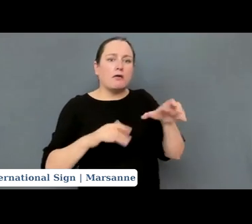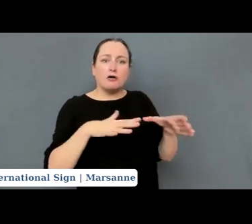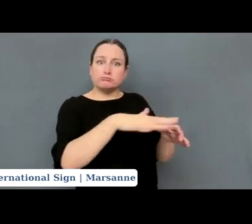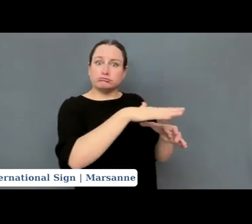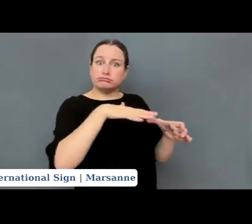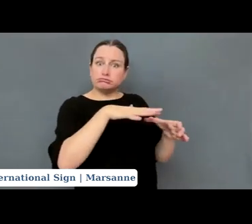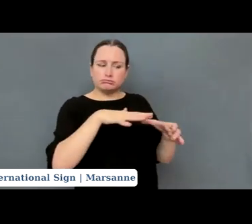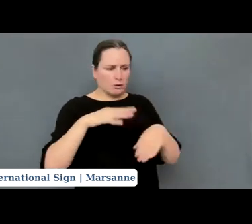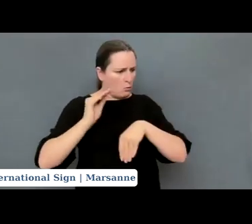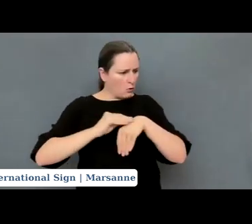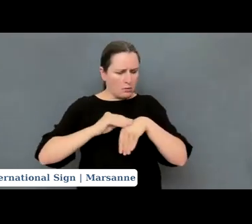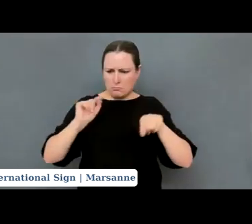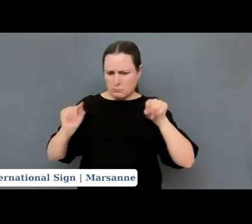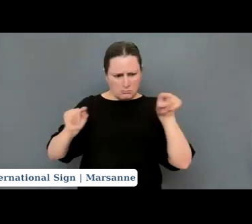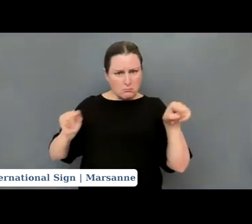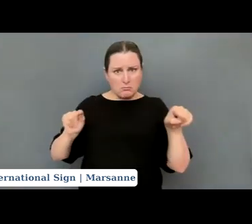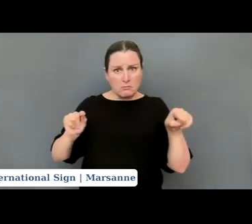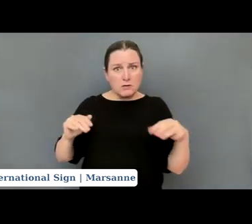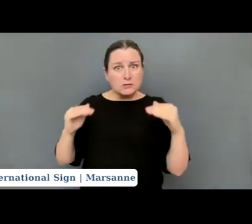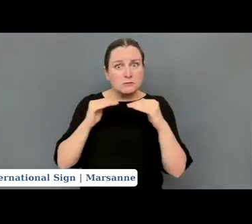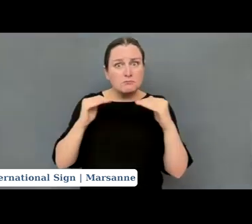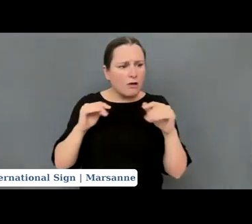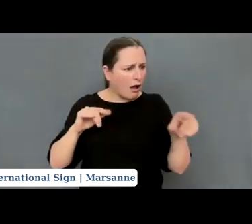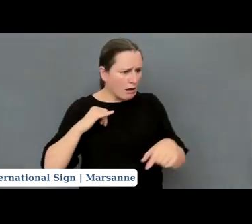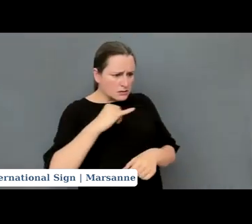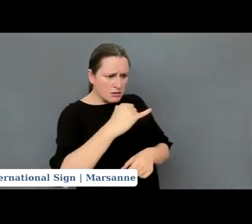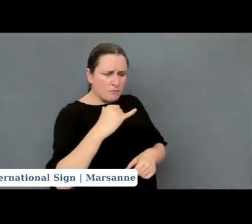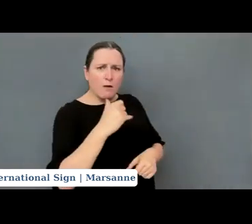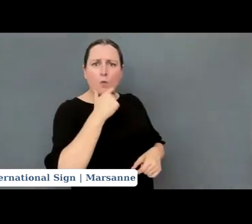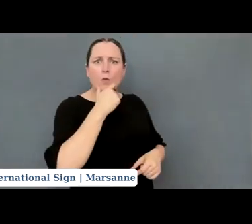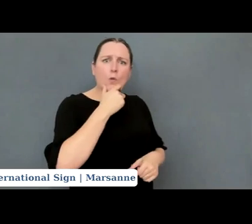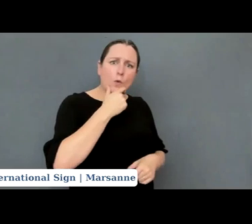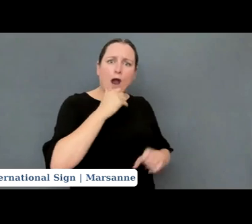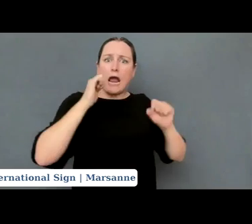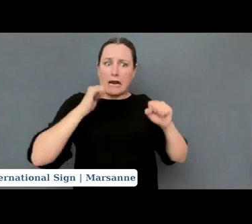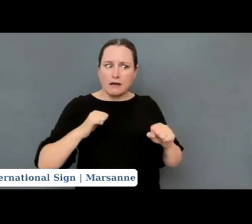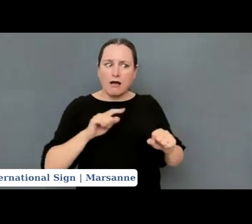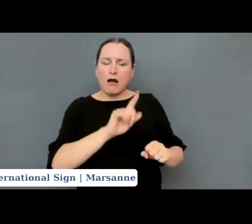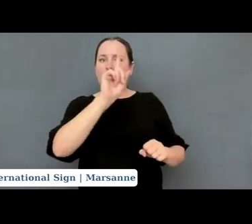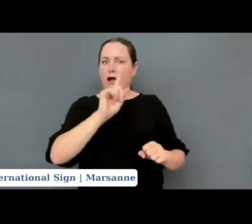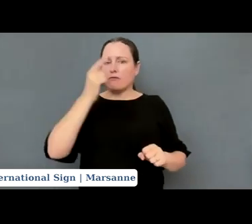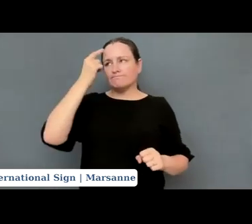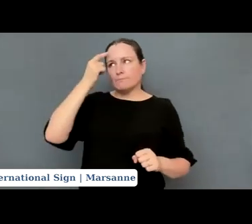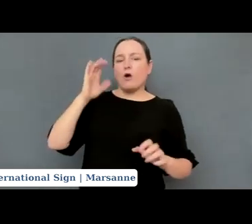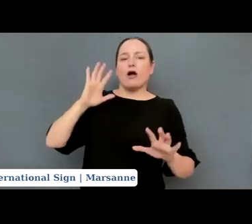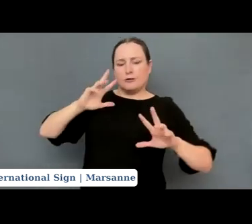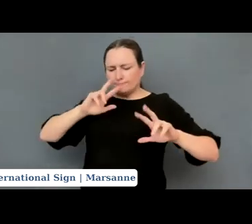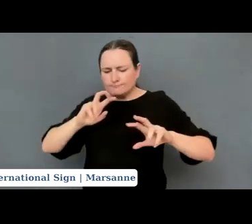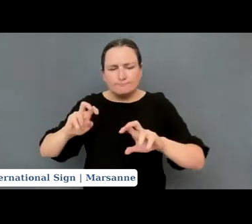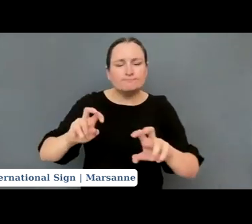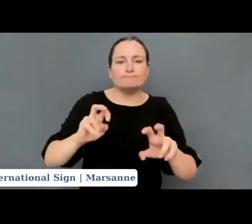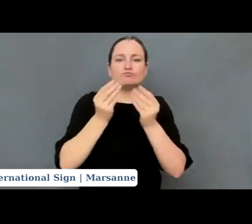So we are always looking at those opportunities, both positive and negative points. And we start with